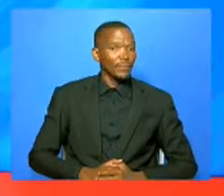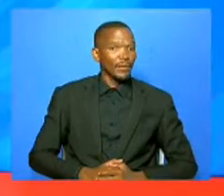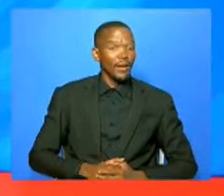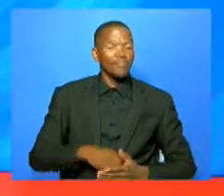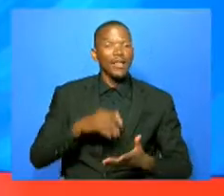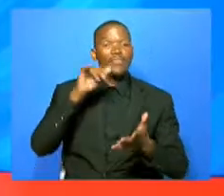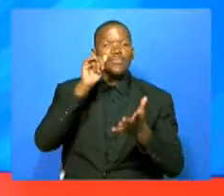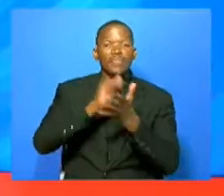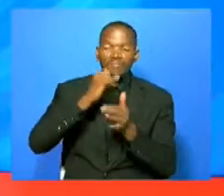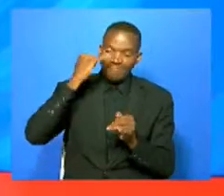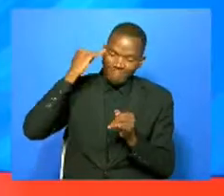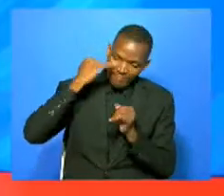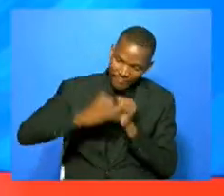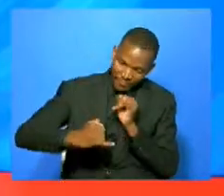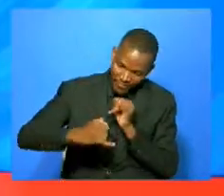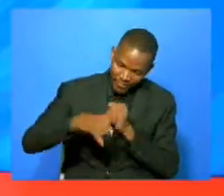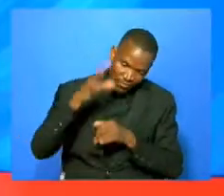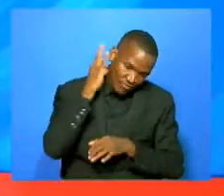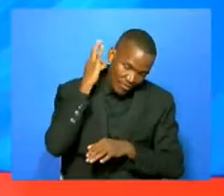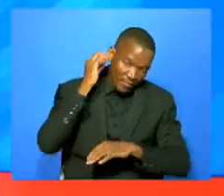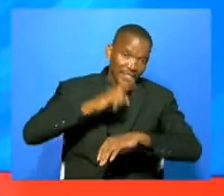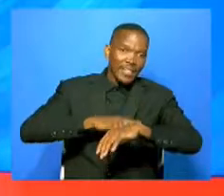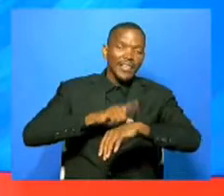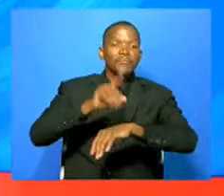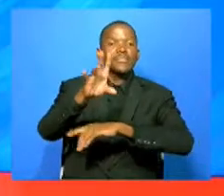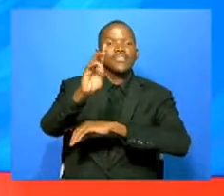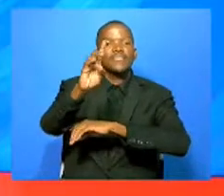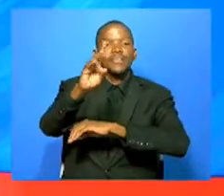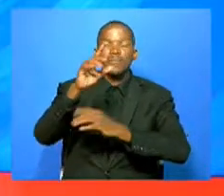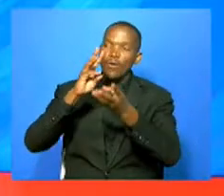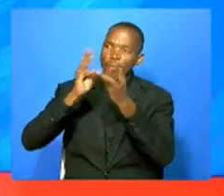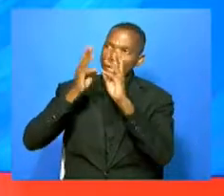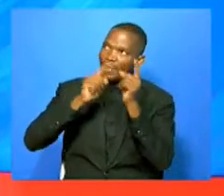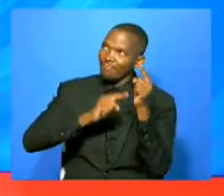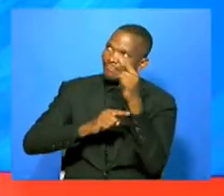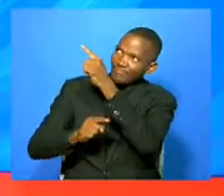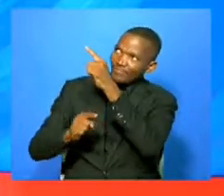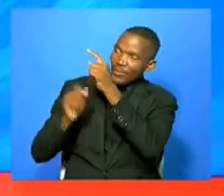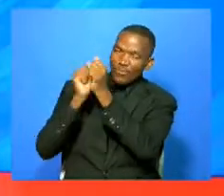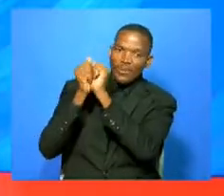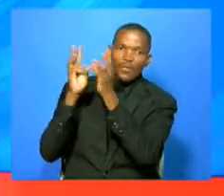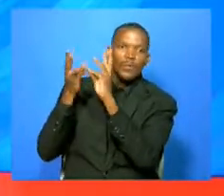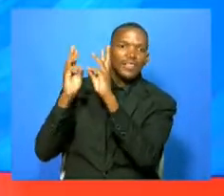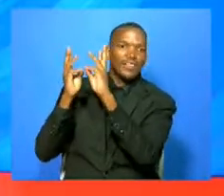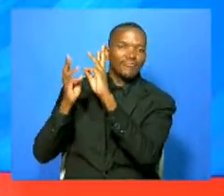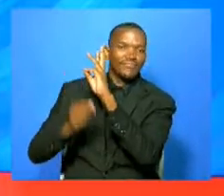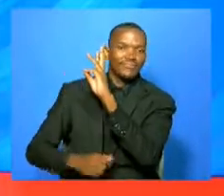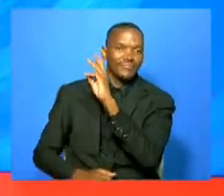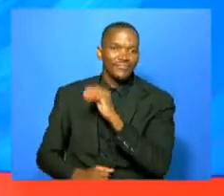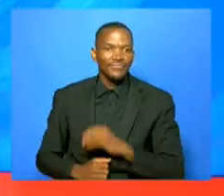Wetso re di ba khutlwetseng fa dikgang tsa rona tsa nako ya bosupa ba tepolwa pe ba latela ka seemo sa bosa